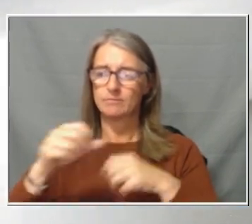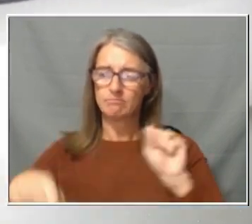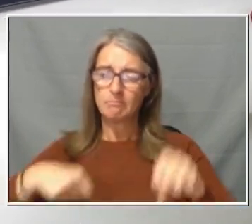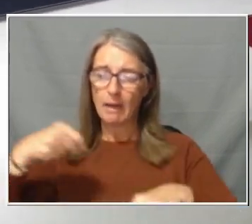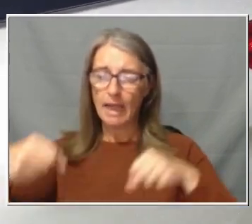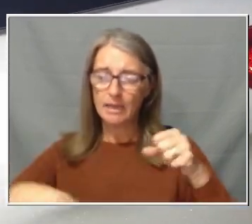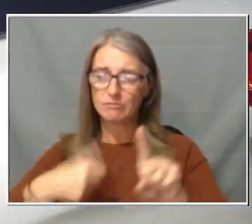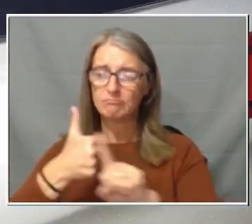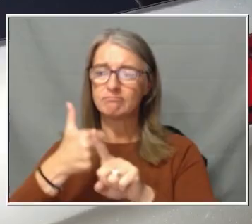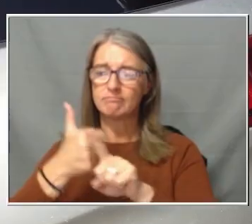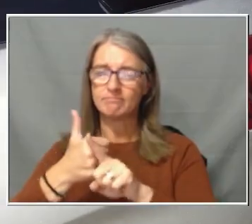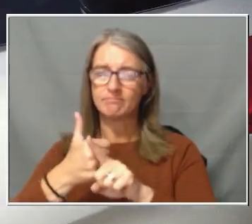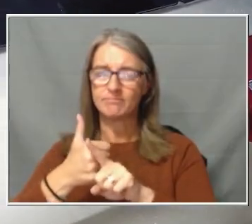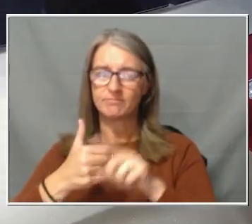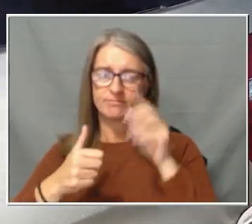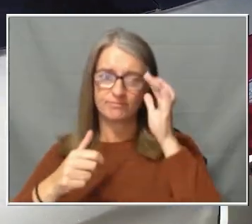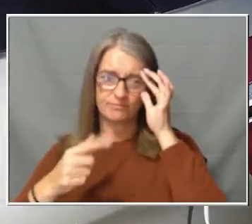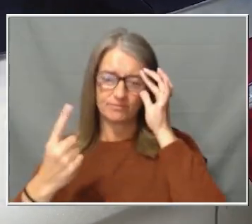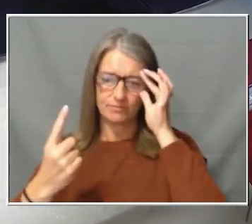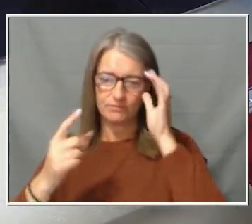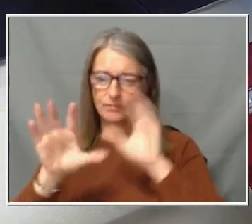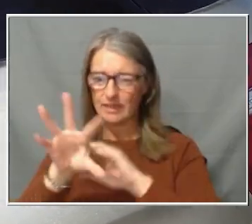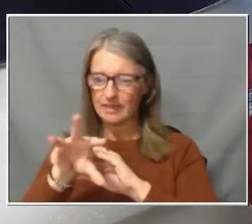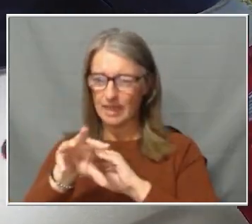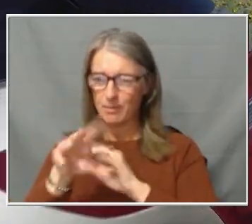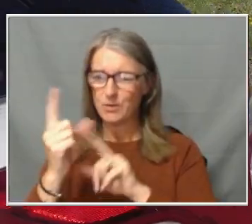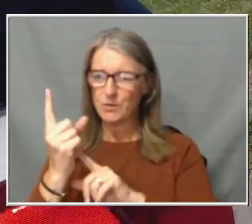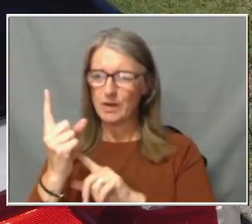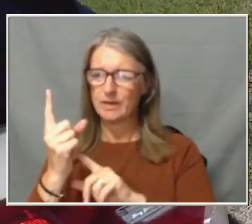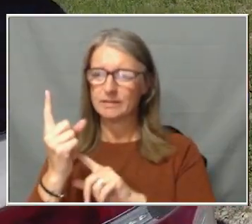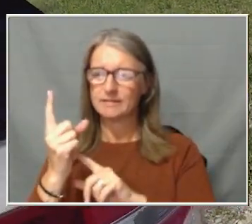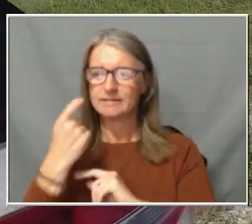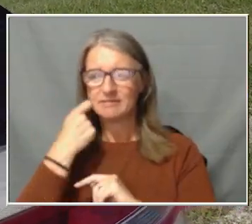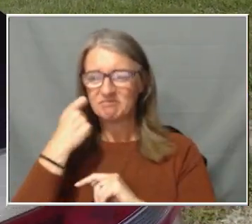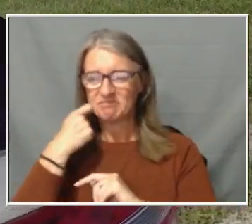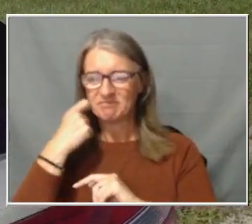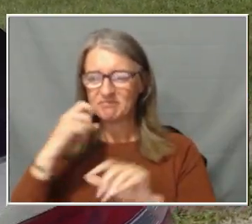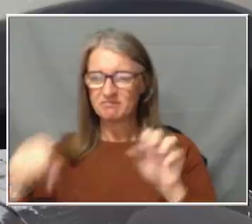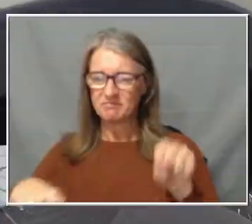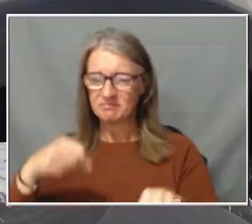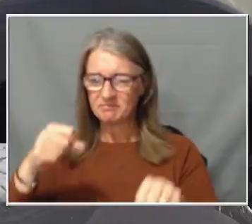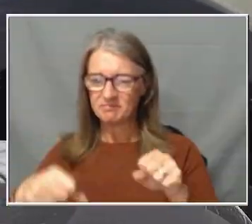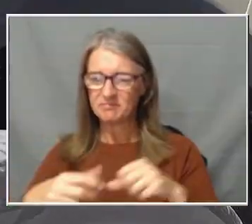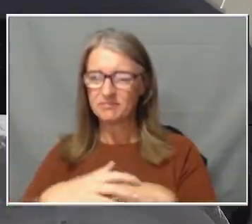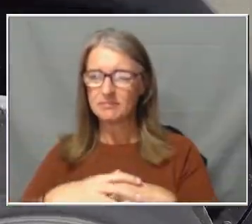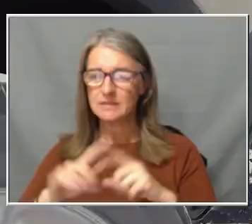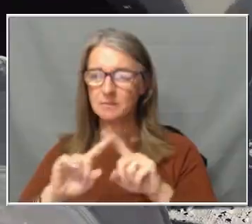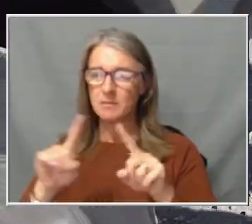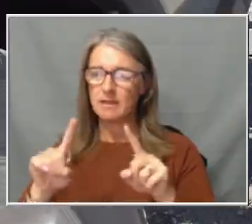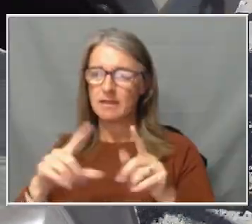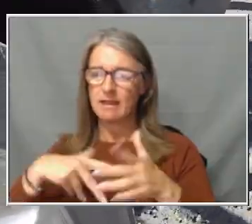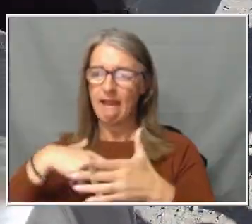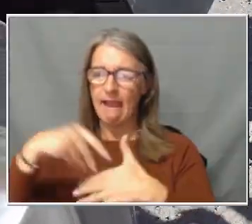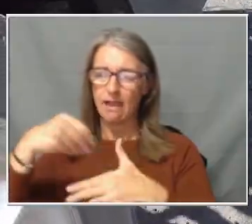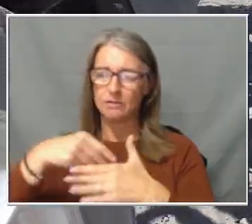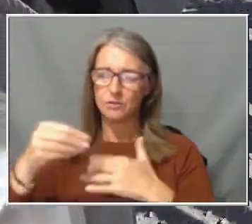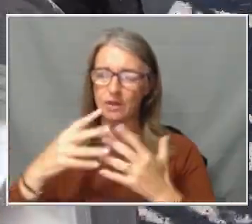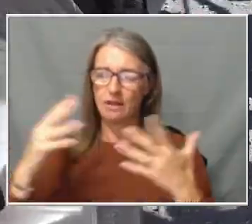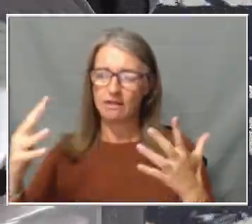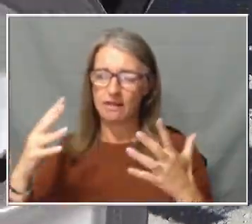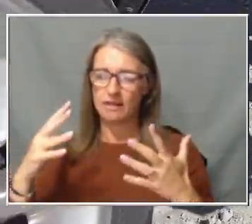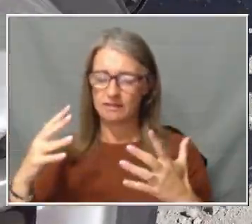we snuck in on one of your little biking treks the other day. So thanks for letting us tag along. But you're outdoors quite a